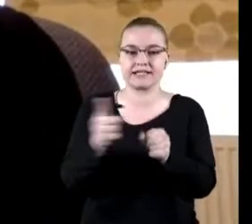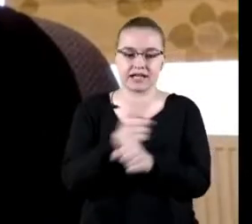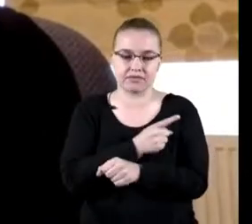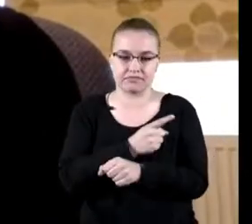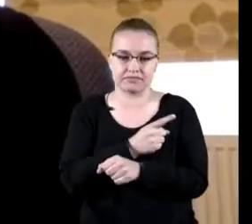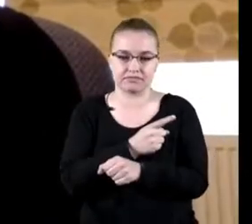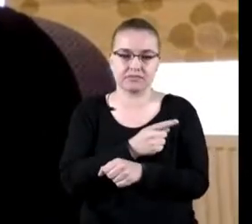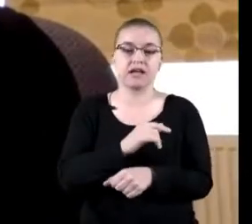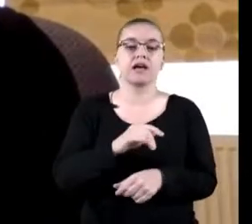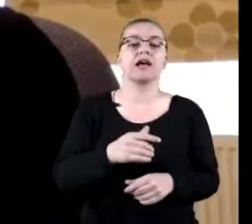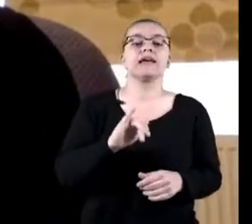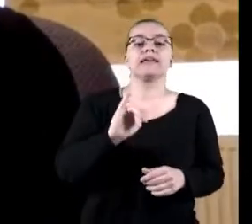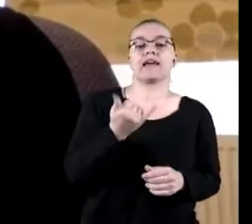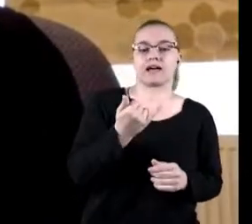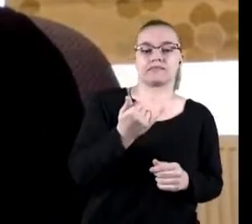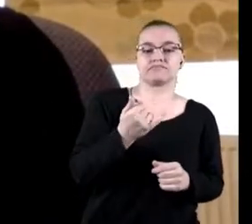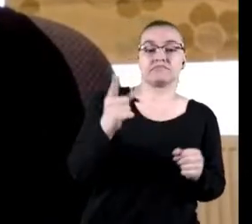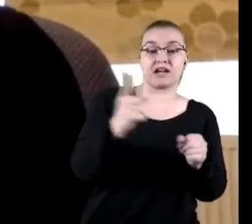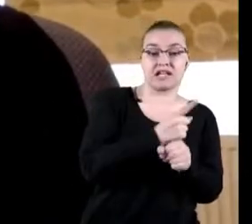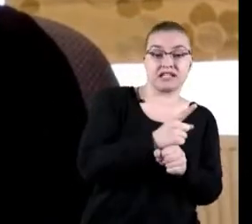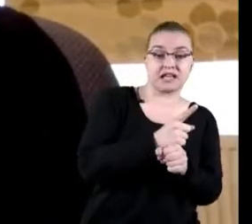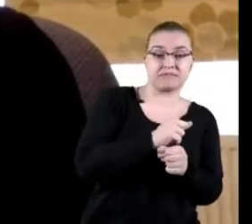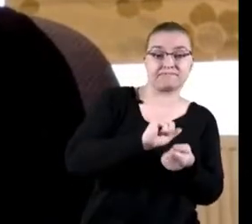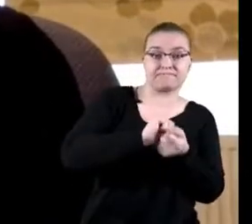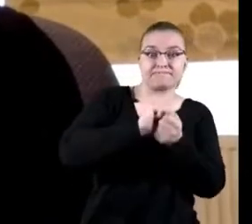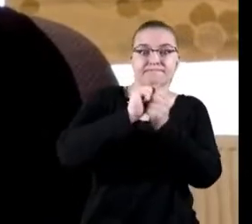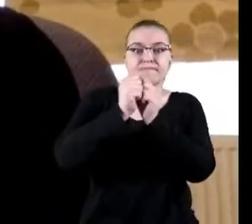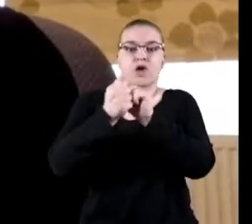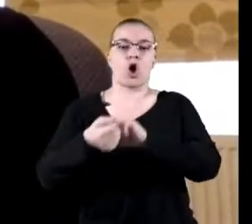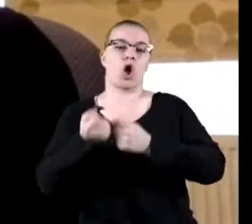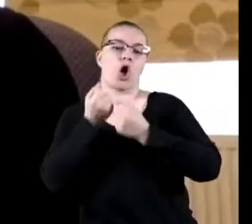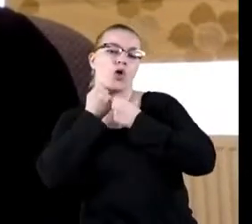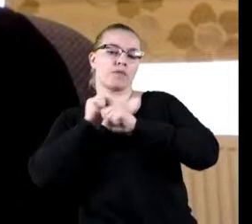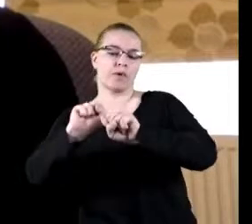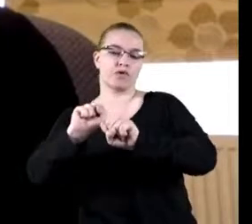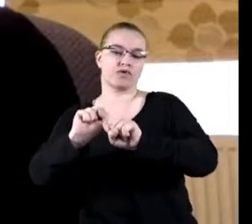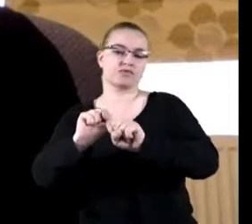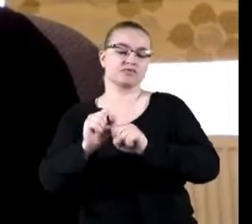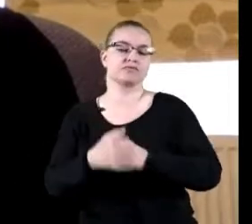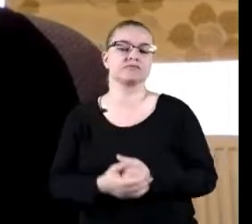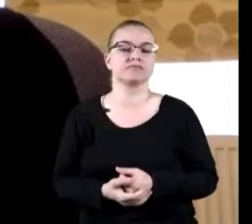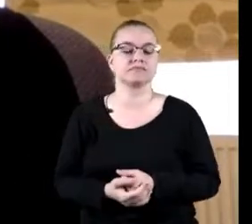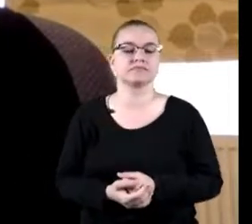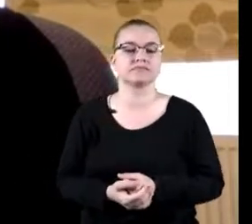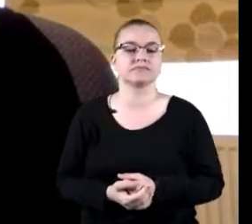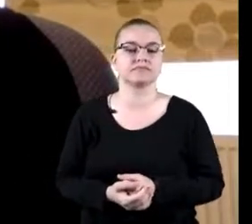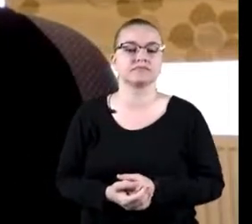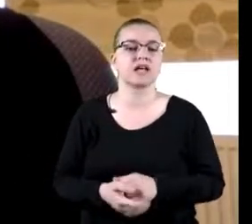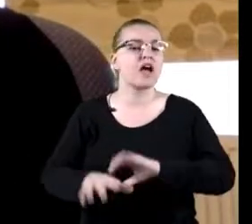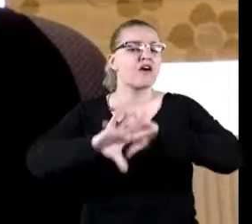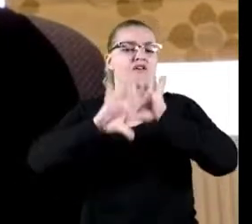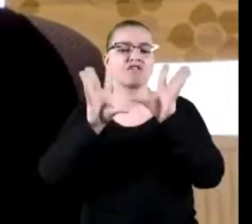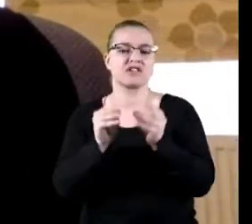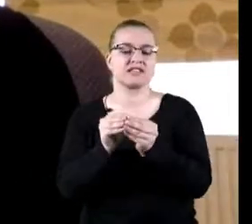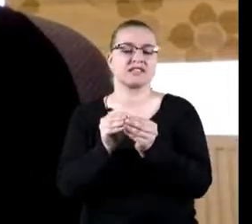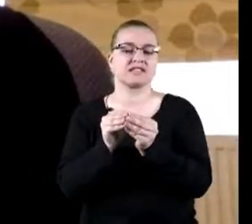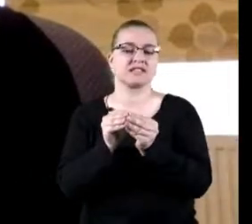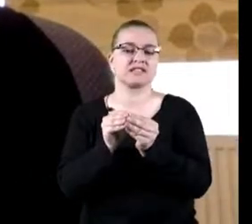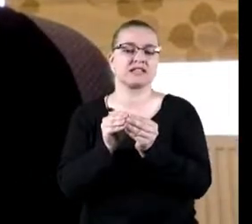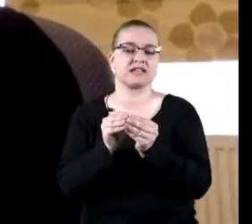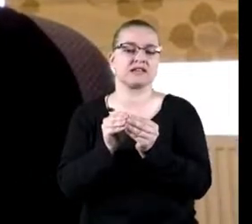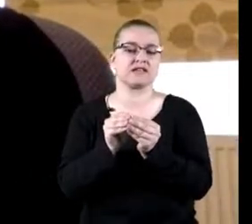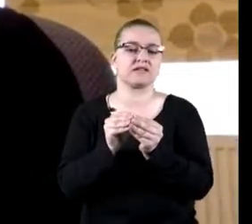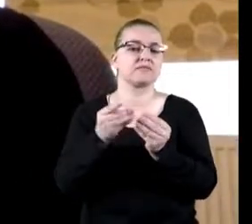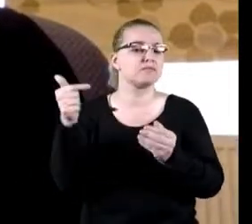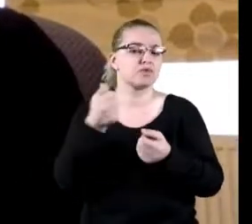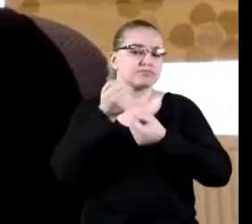towards Sustainable Development for All in a COVID-19 Transformed World. Breaking this down, it